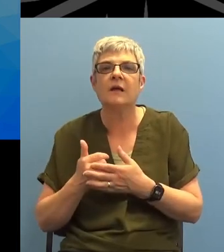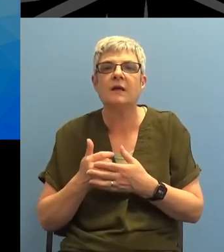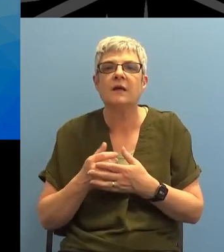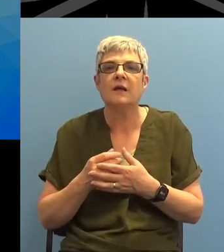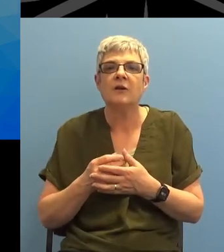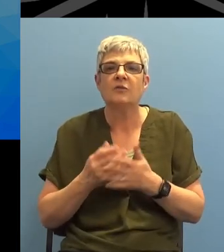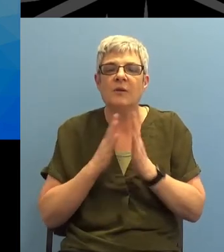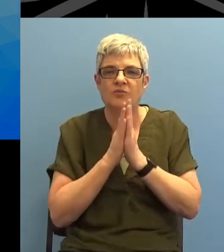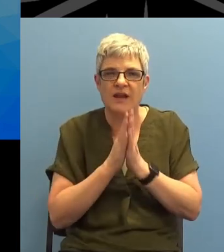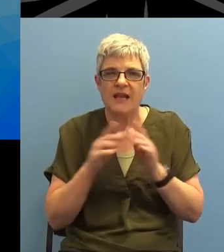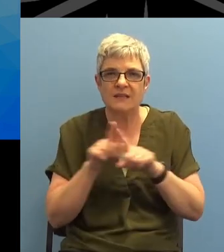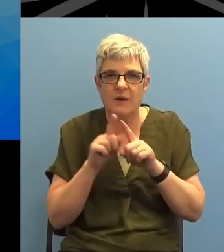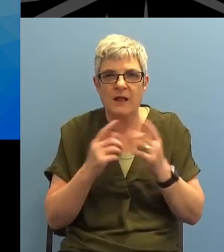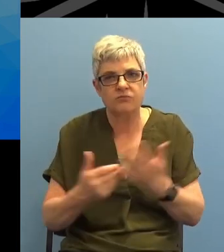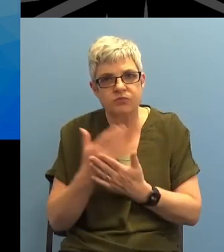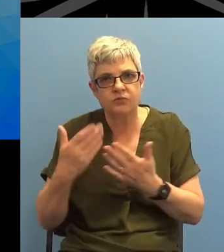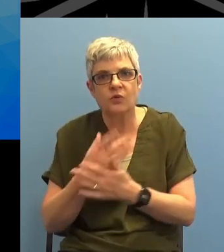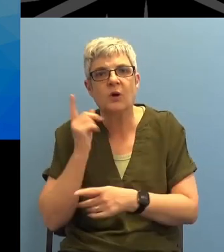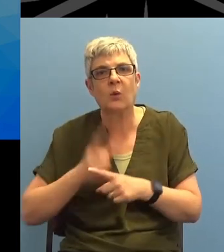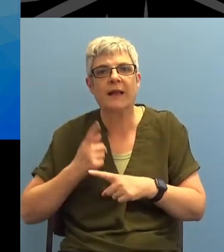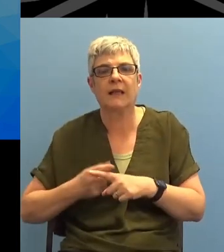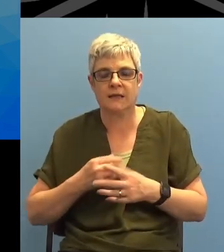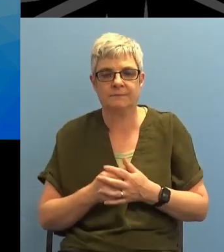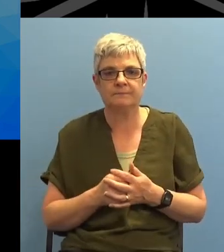they would be able to rebuild quickly.